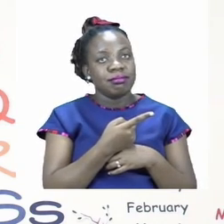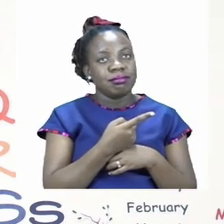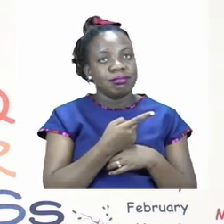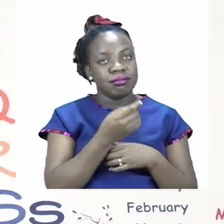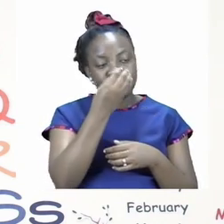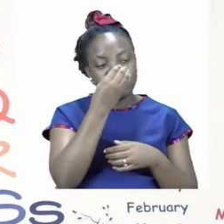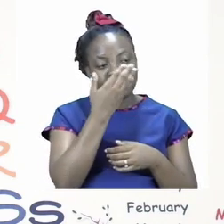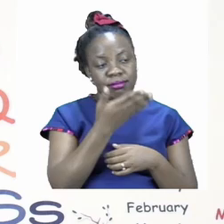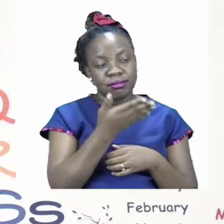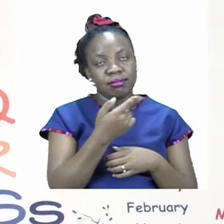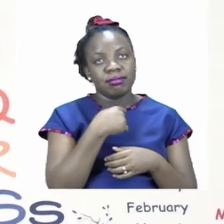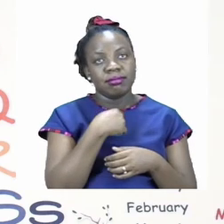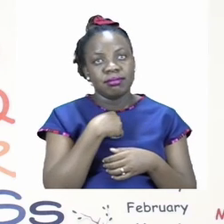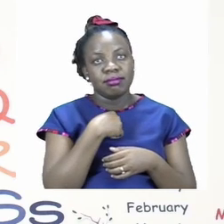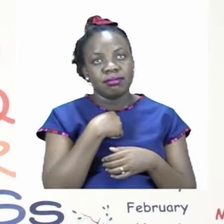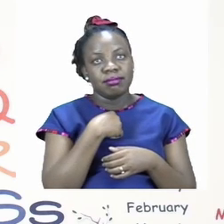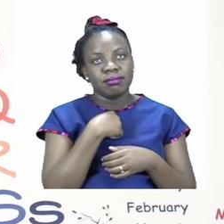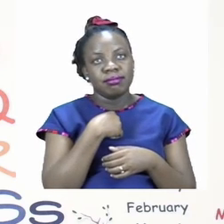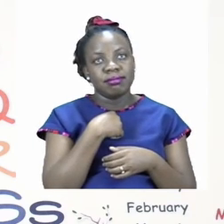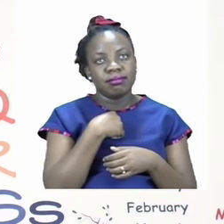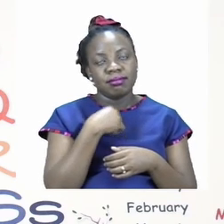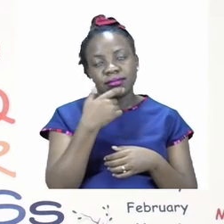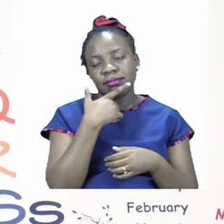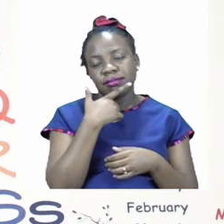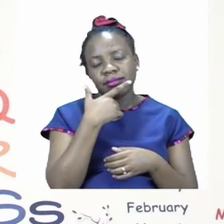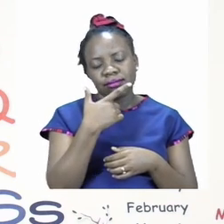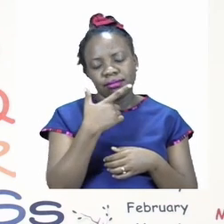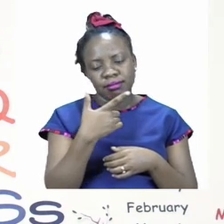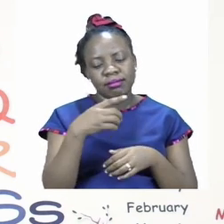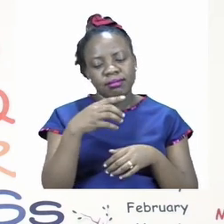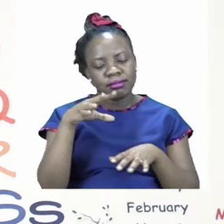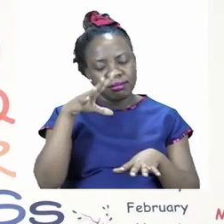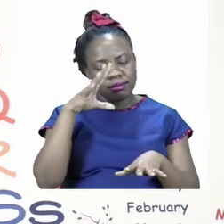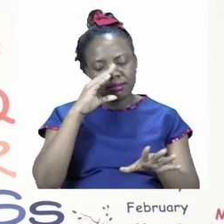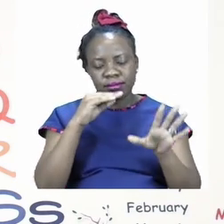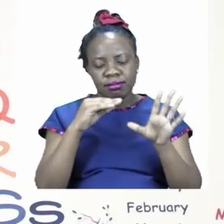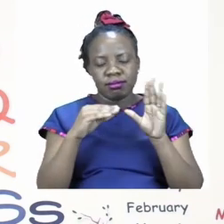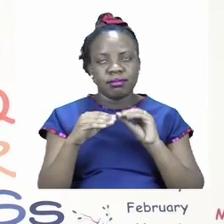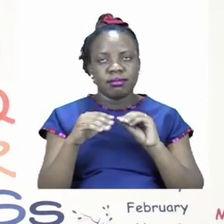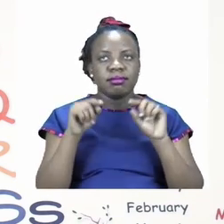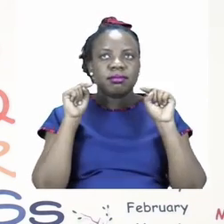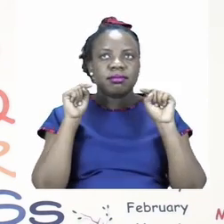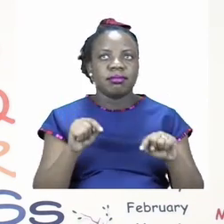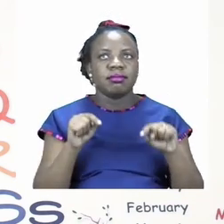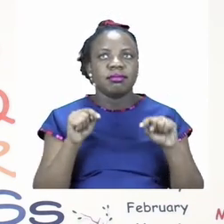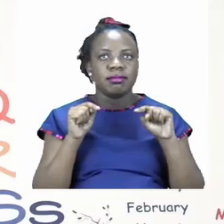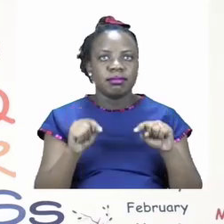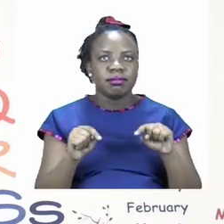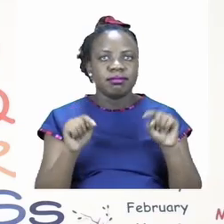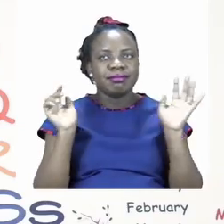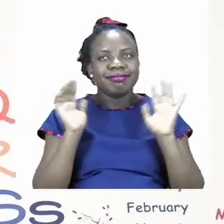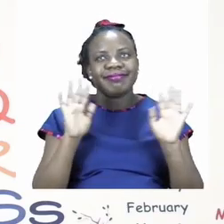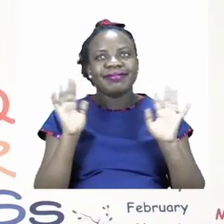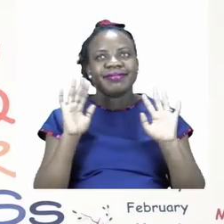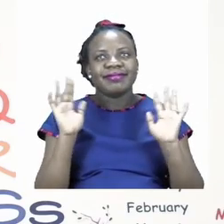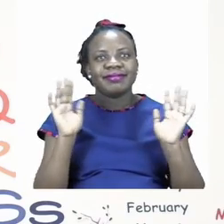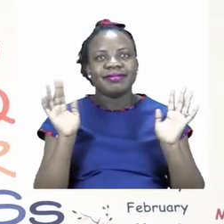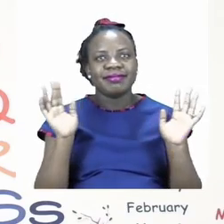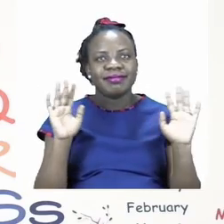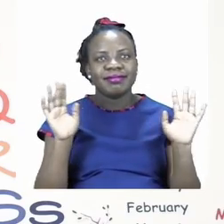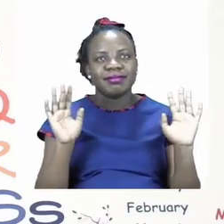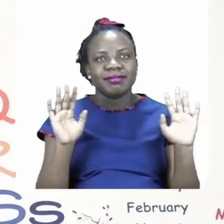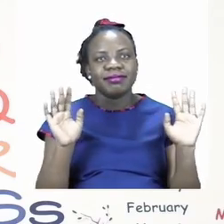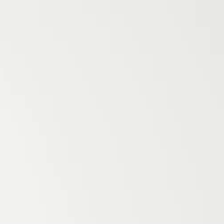from Sashi and I would like to say thank you so much for joining us today and